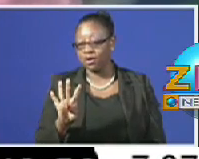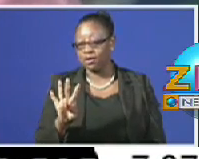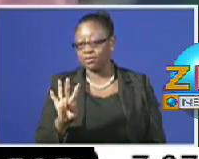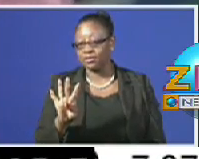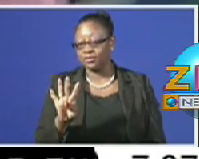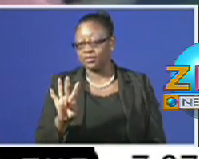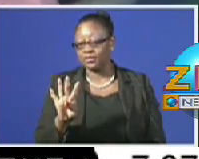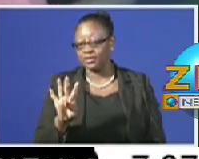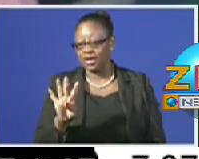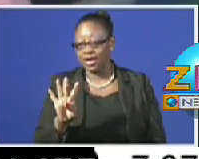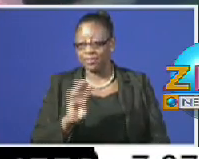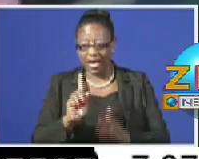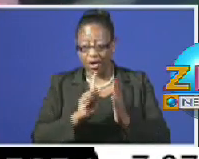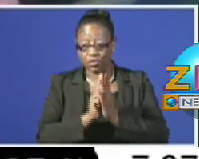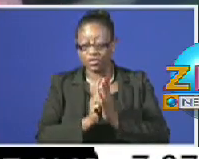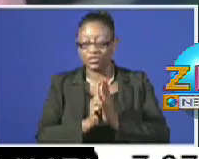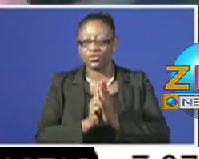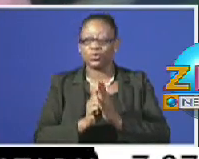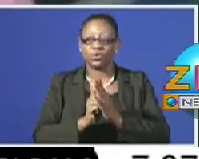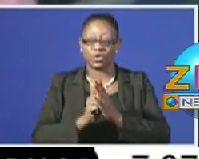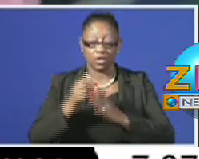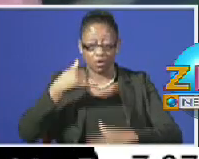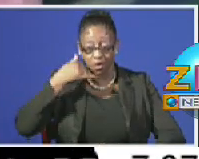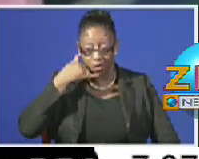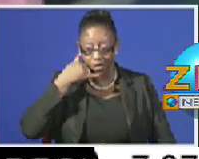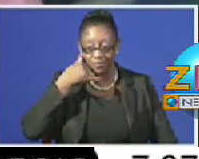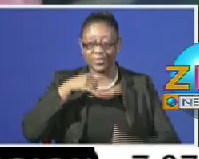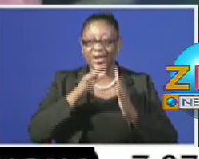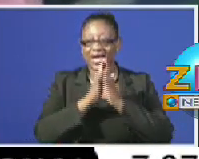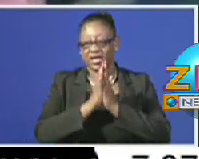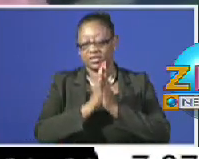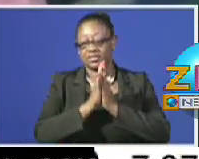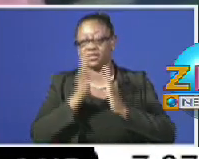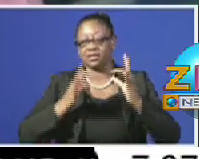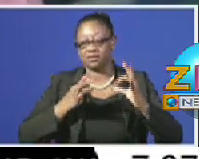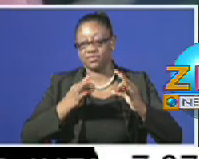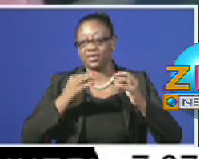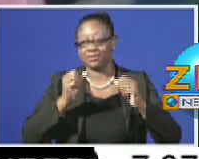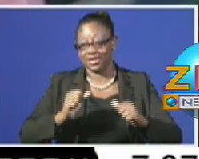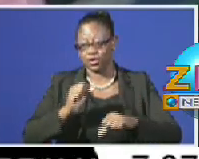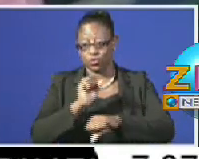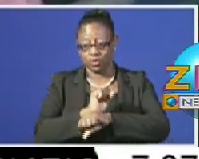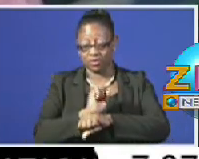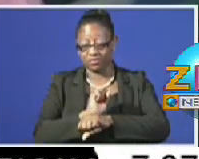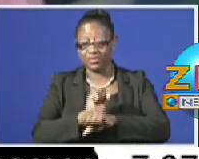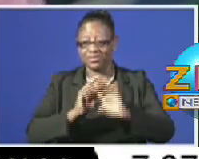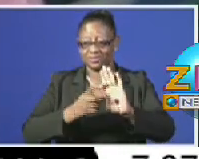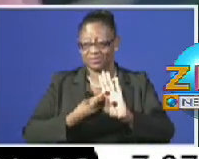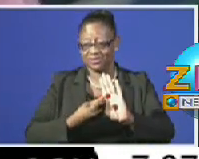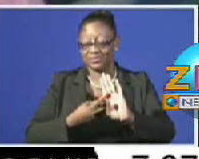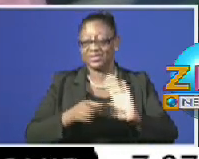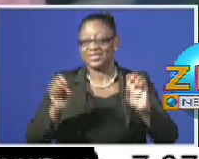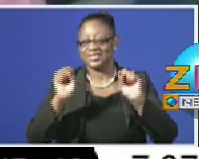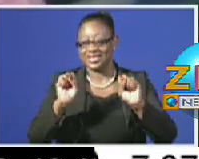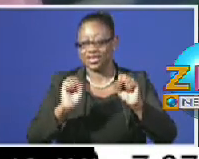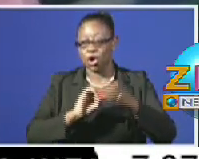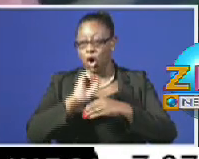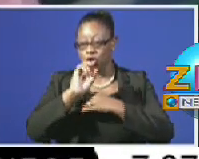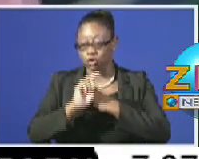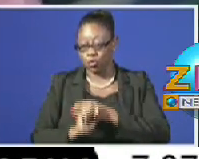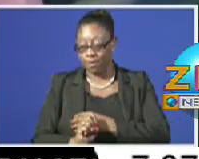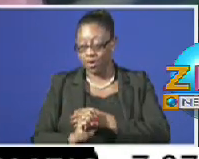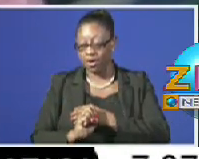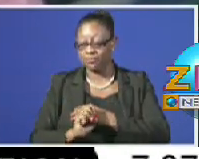competent authority for permission to operate over the weekend, effective Saturday, October